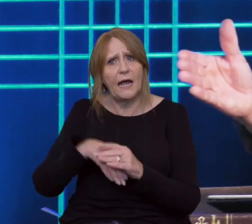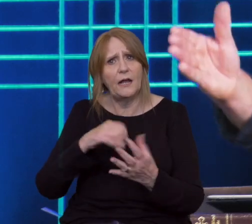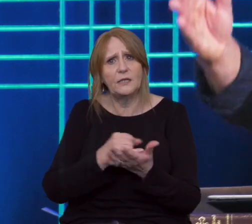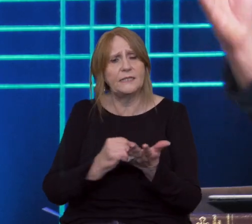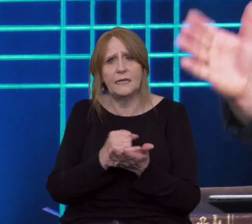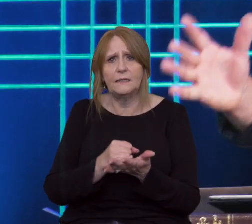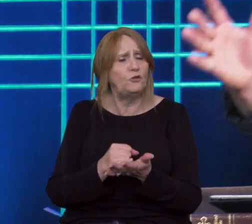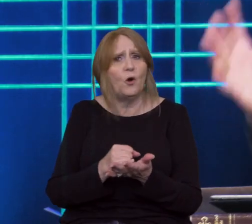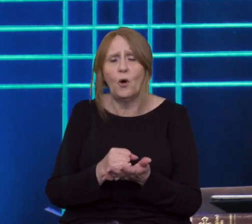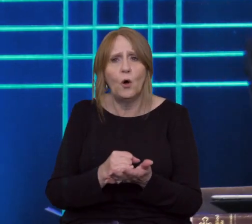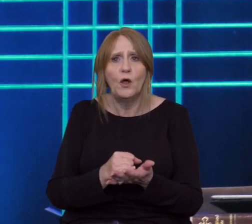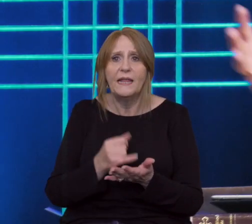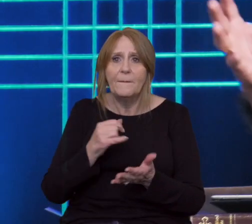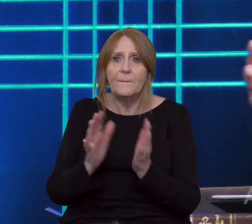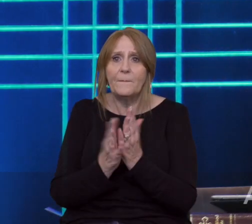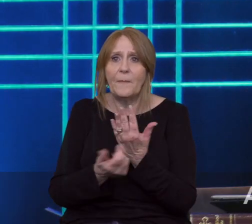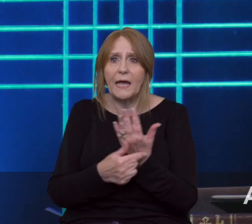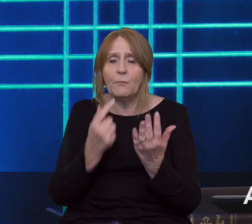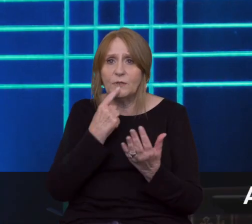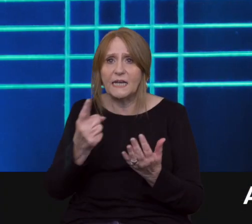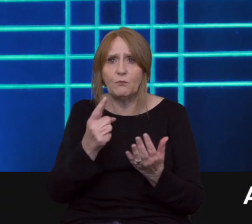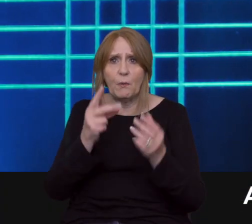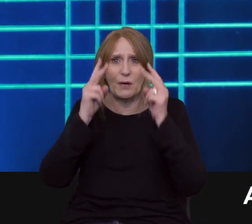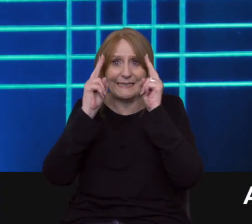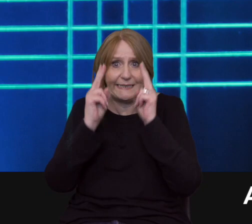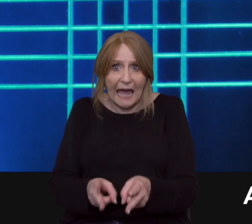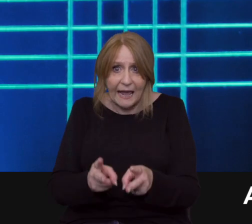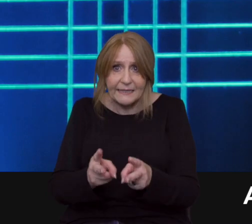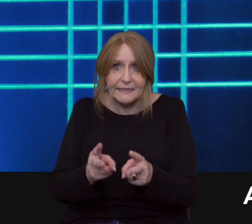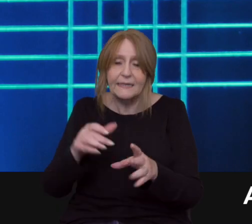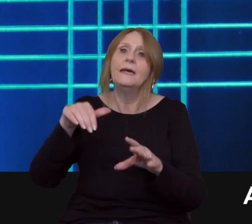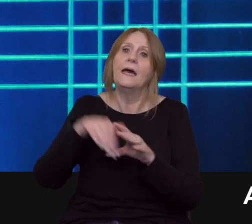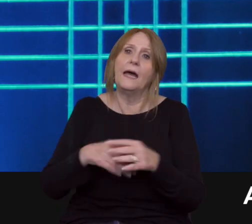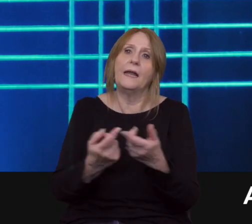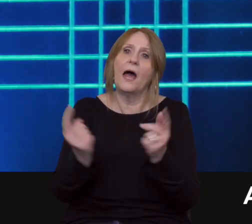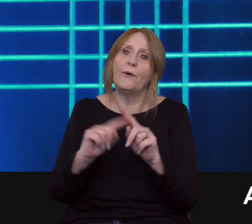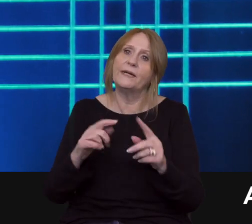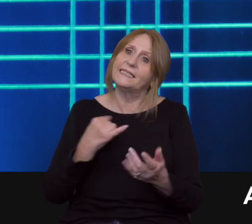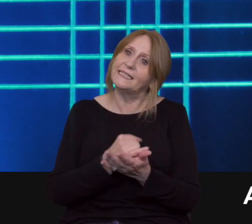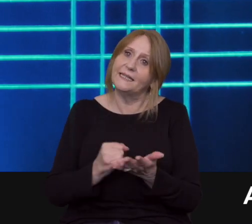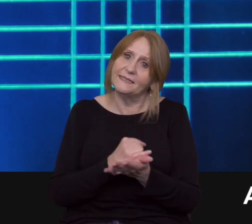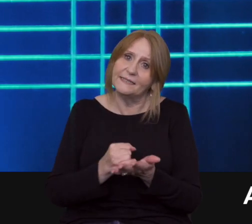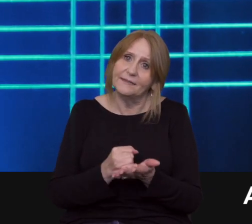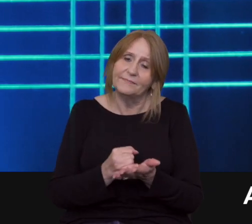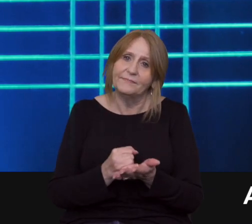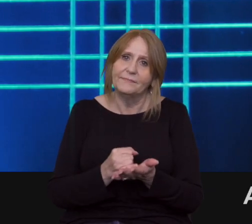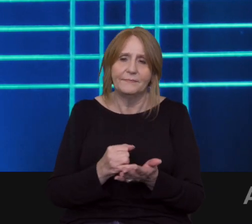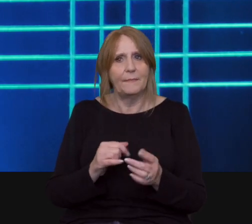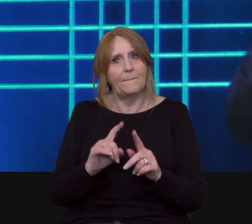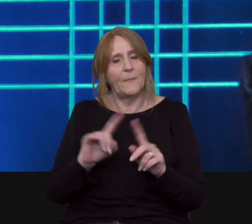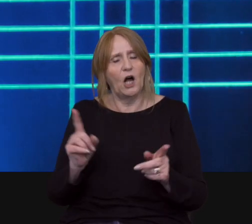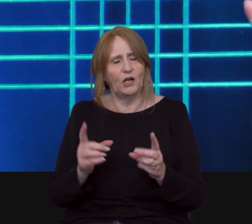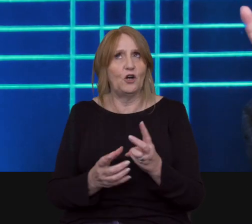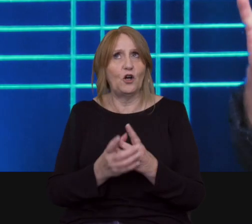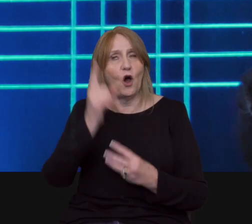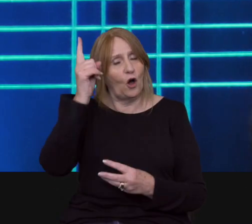people can't do anything to save themselves but God. It all started with Him and